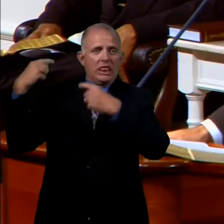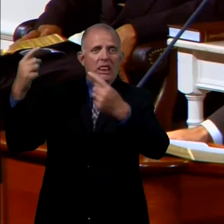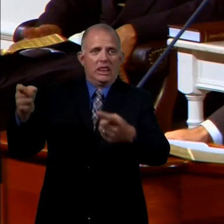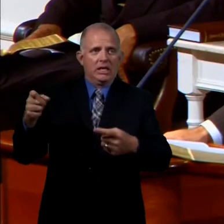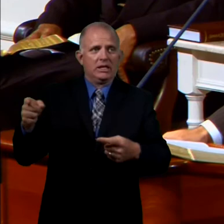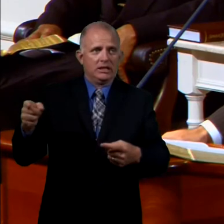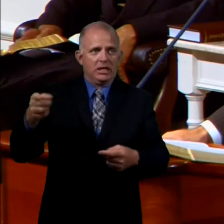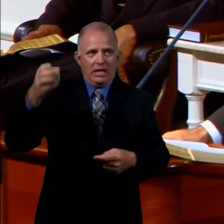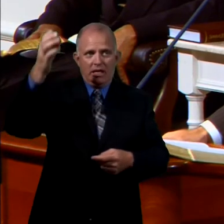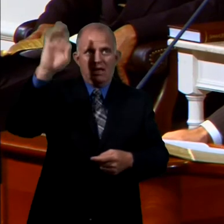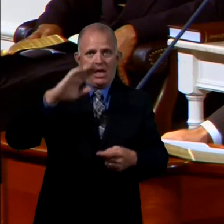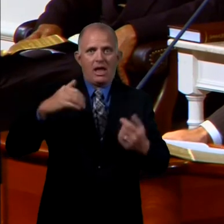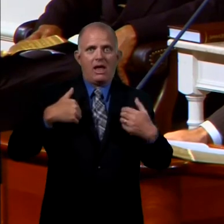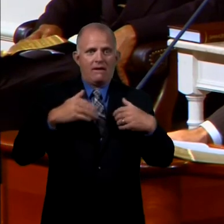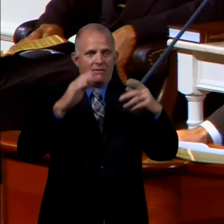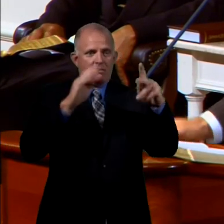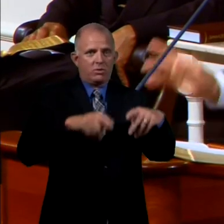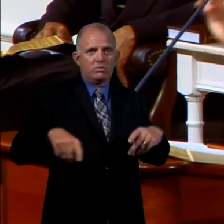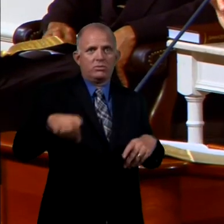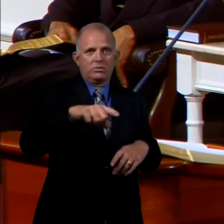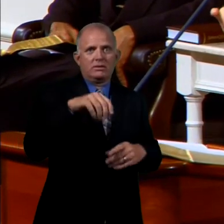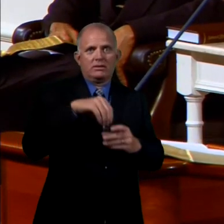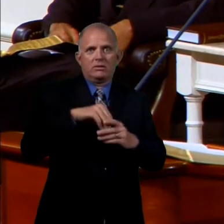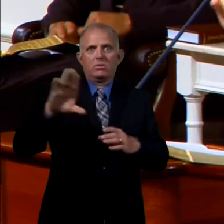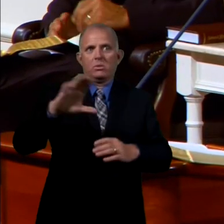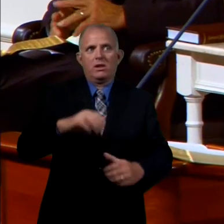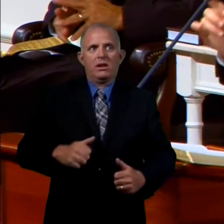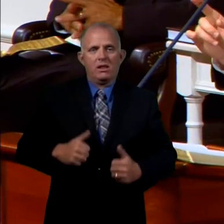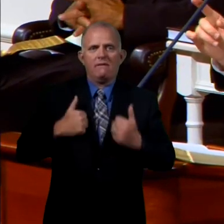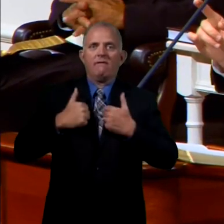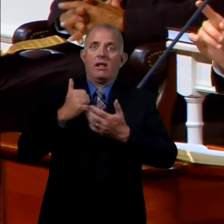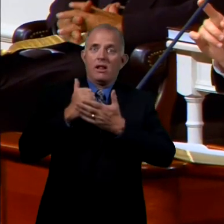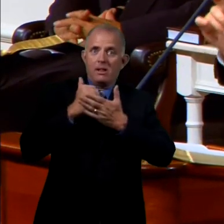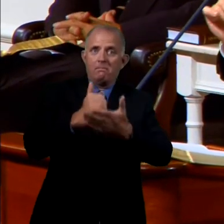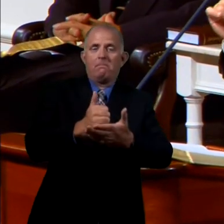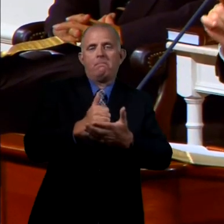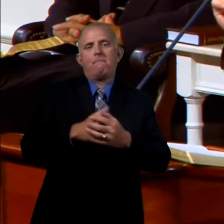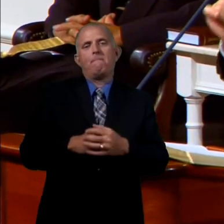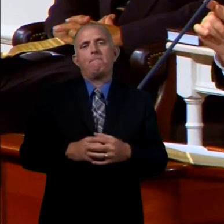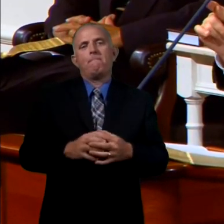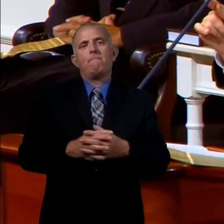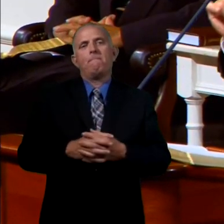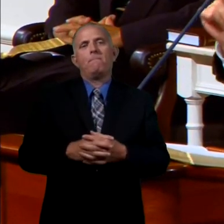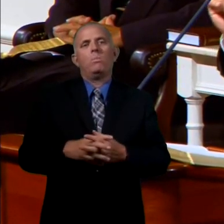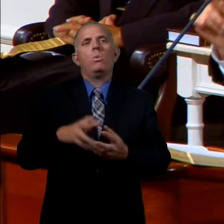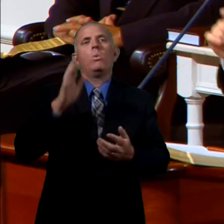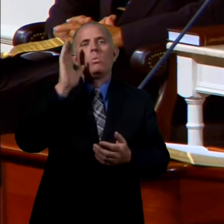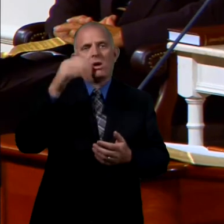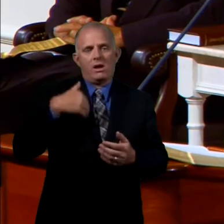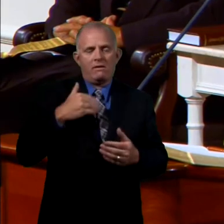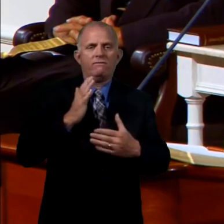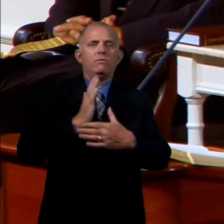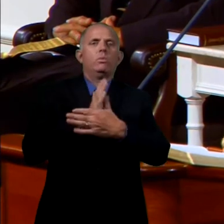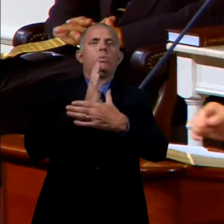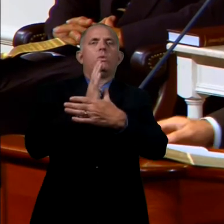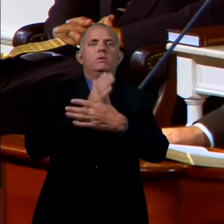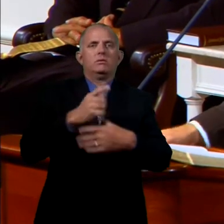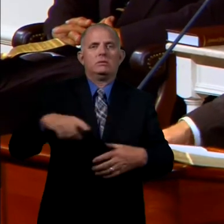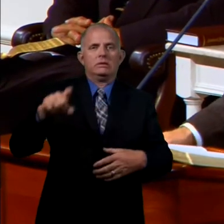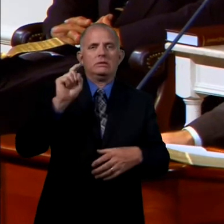this week? Do you know that there's an interruption waiting for you where they need to feel the love of God through